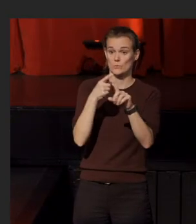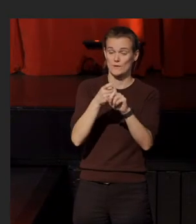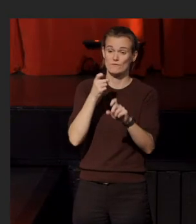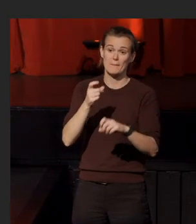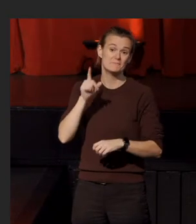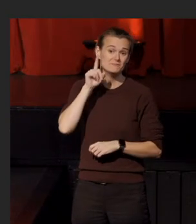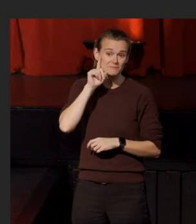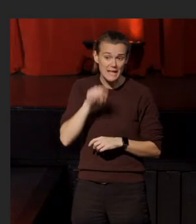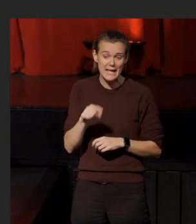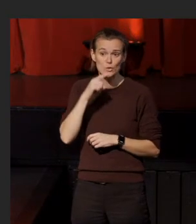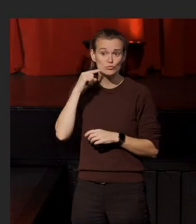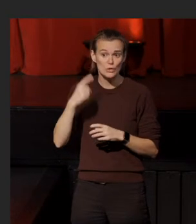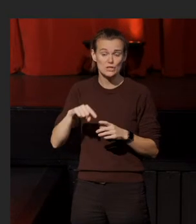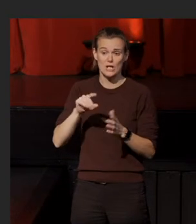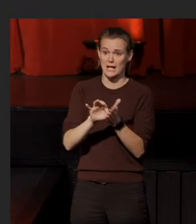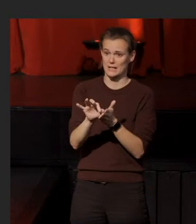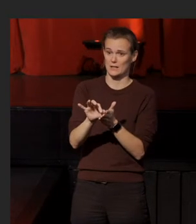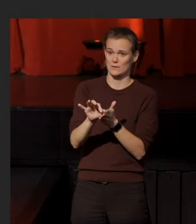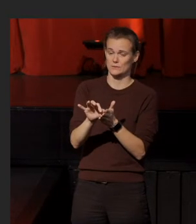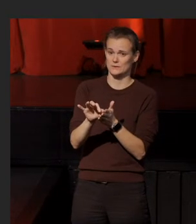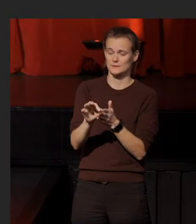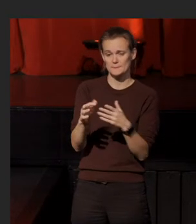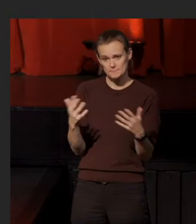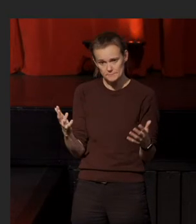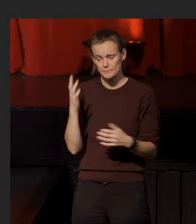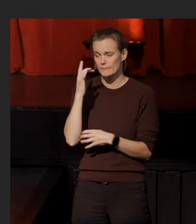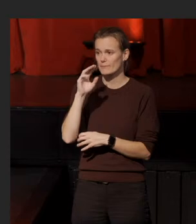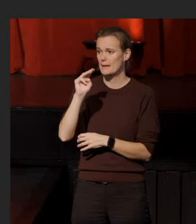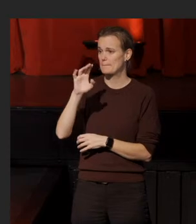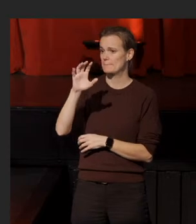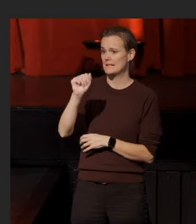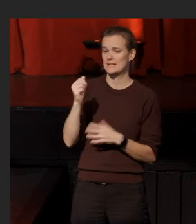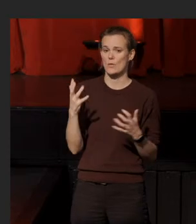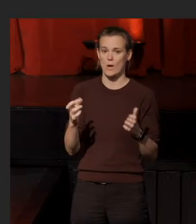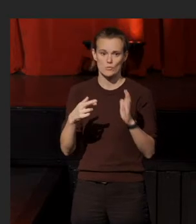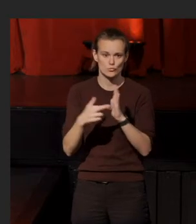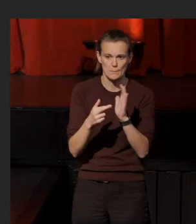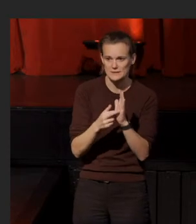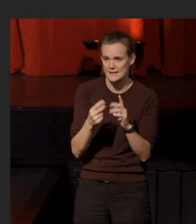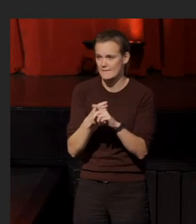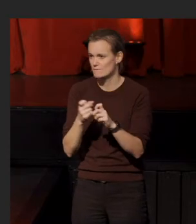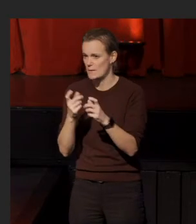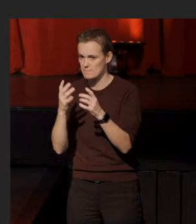the journalistic tendency to go for the so-called representative anecdote